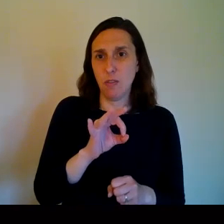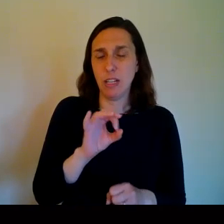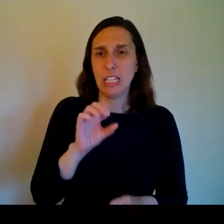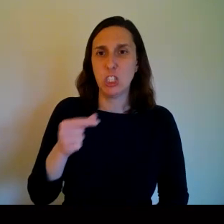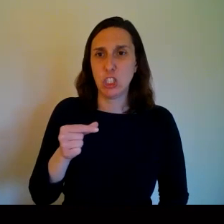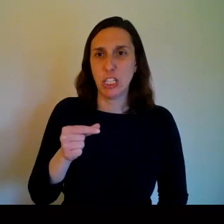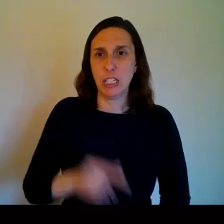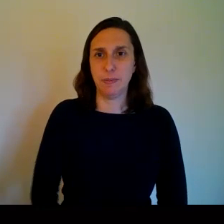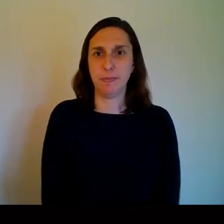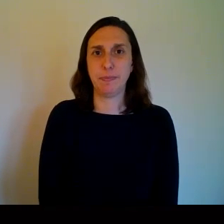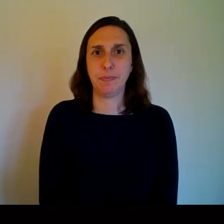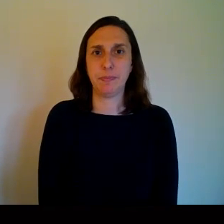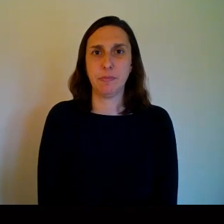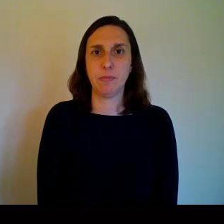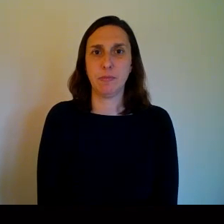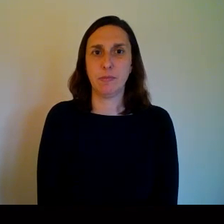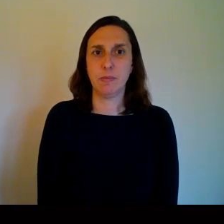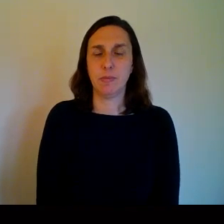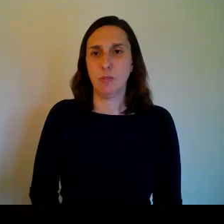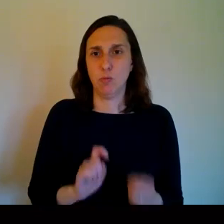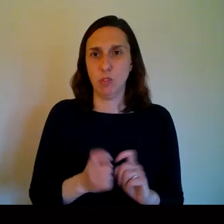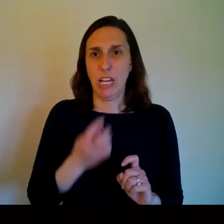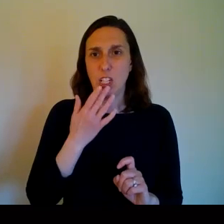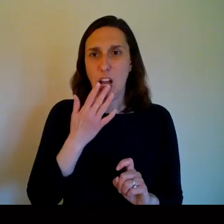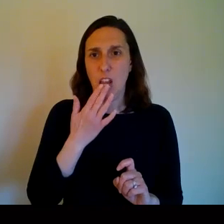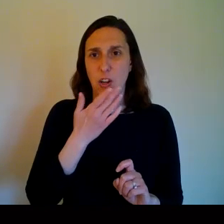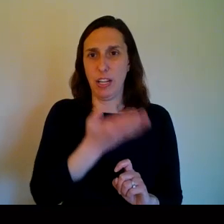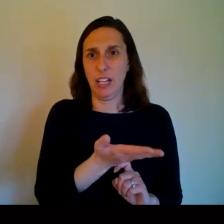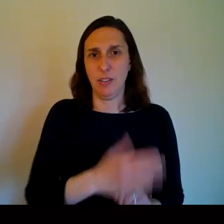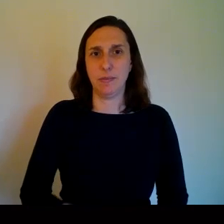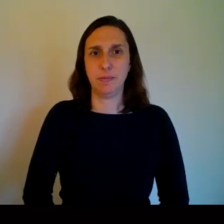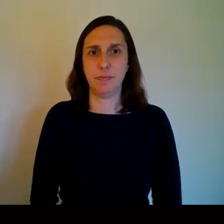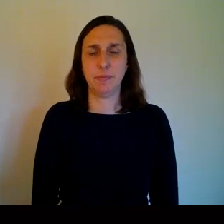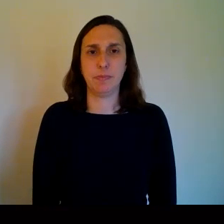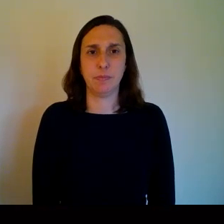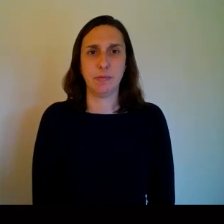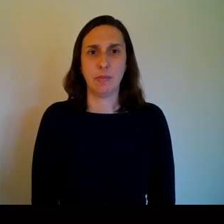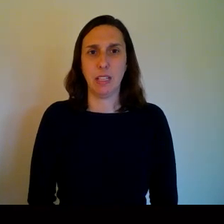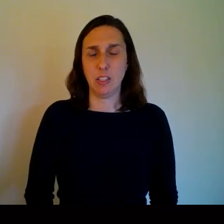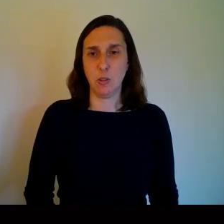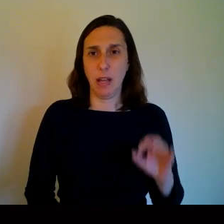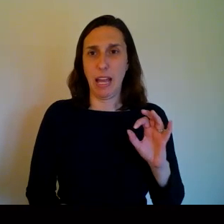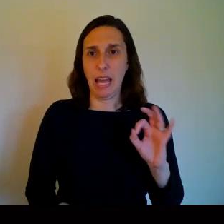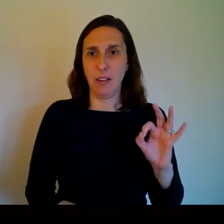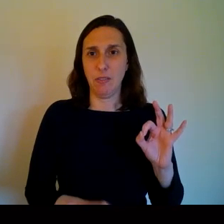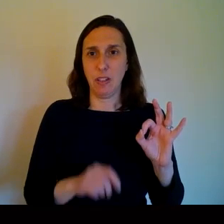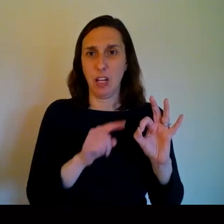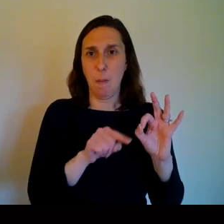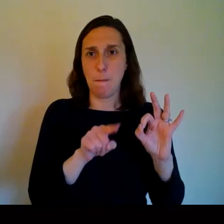I'm going to change color here and do this right in this corner here. F composed of G.